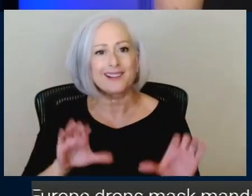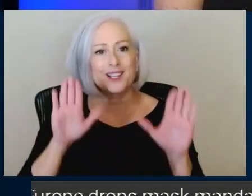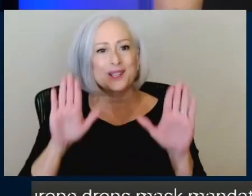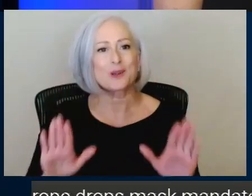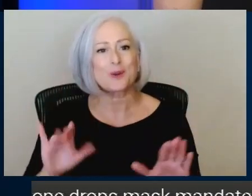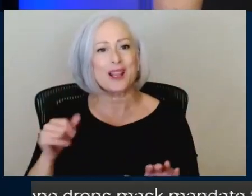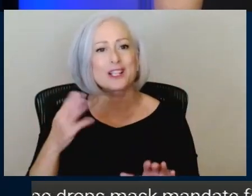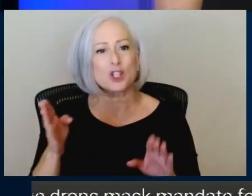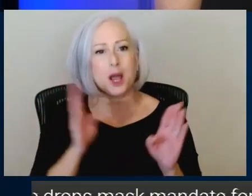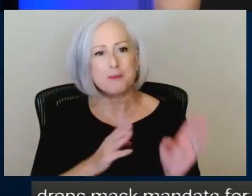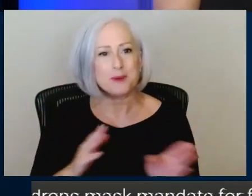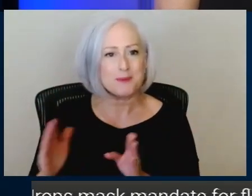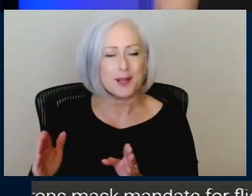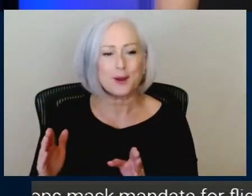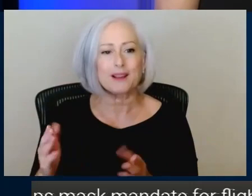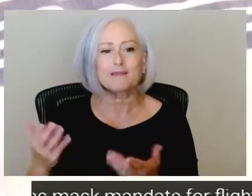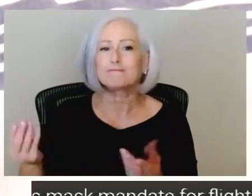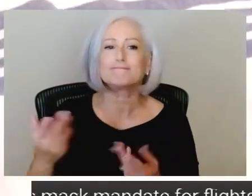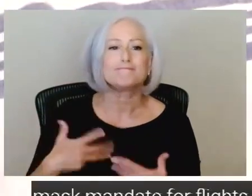kind of get us up to date on what's going on.